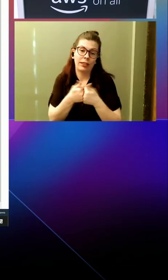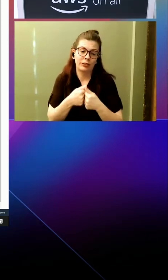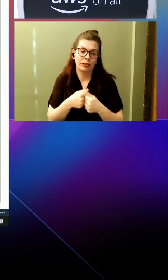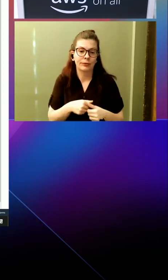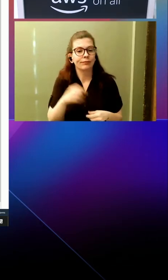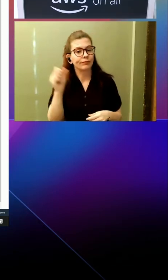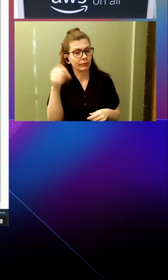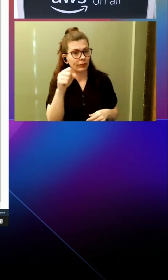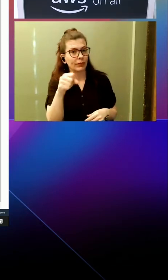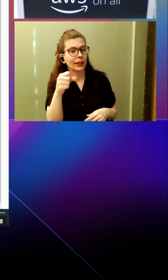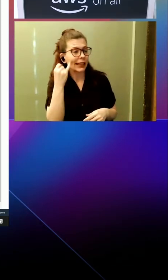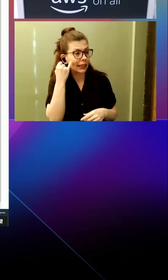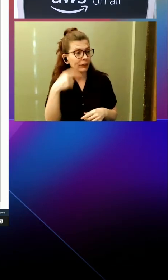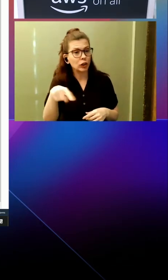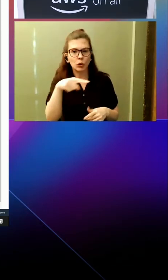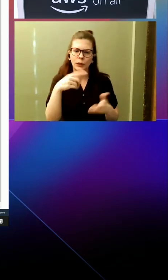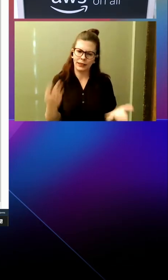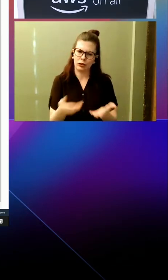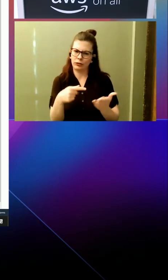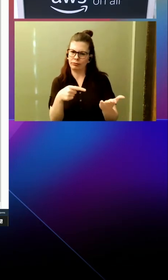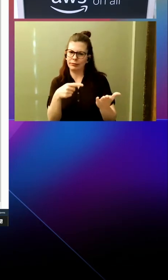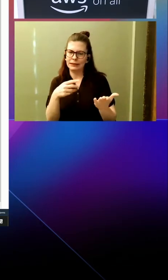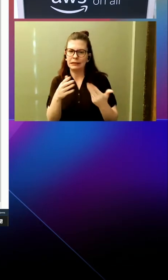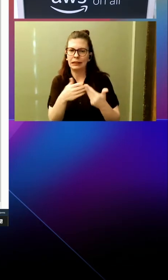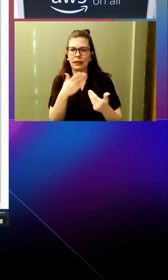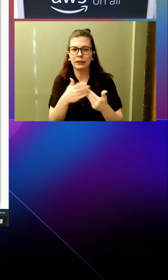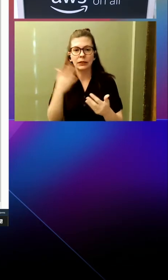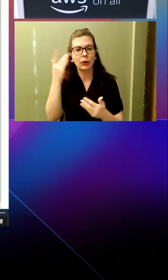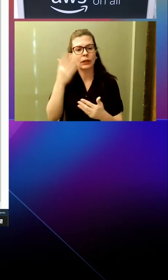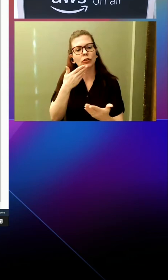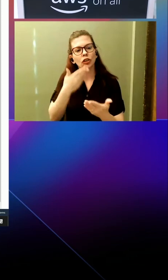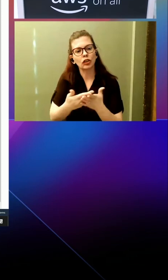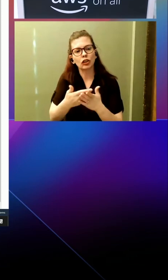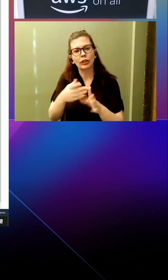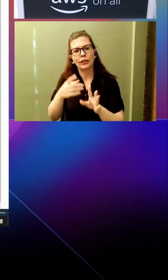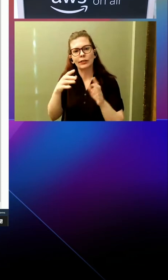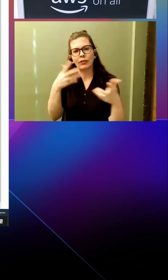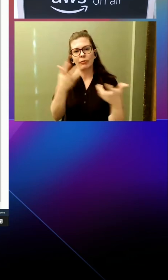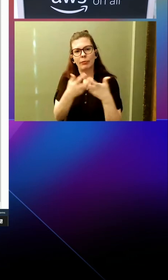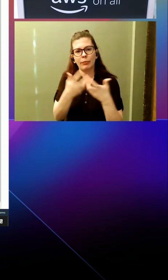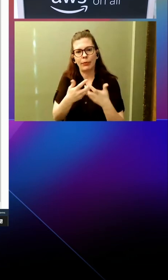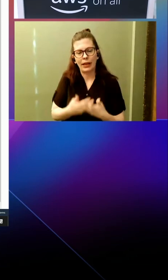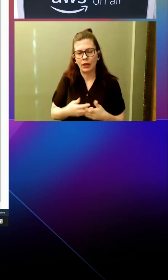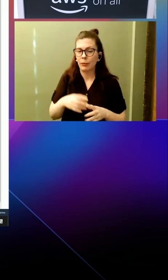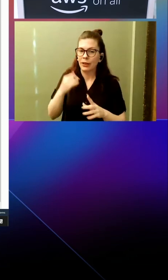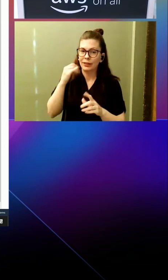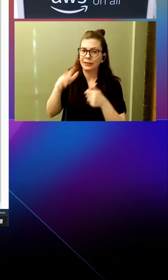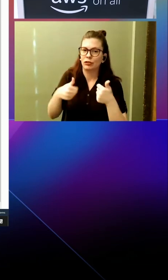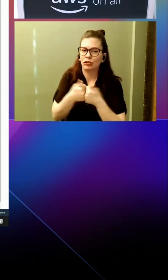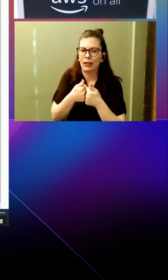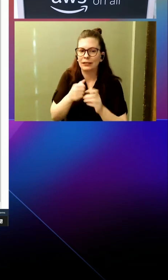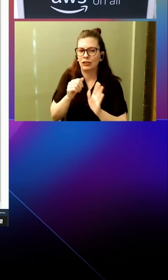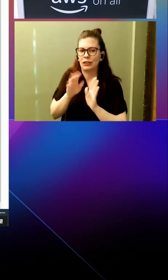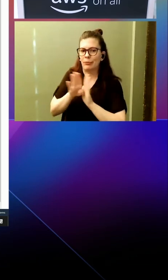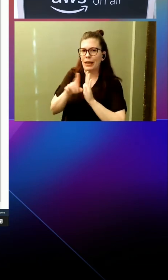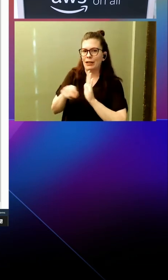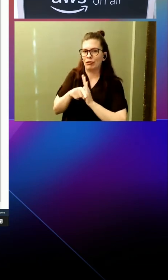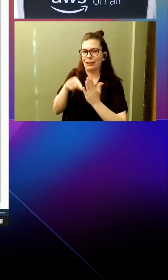it's pretty easy here because it's a good key value pair, but the challenge is the background is overpowering, and